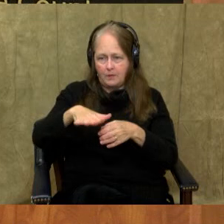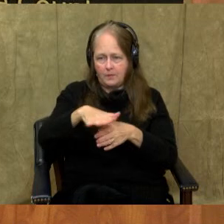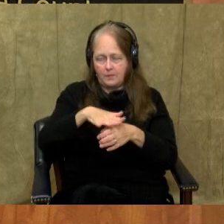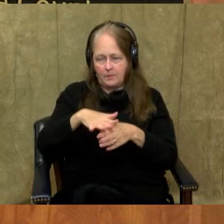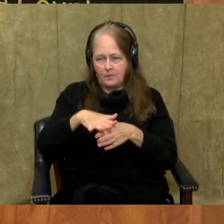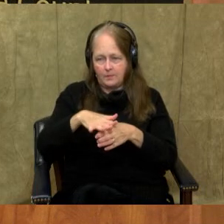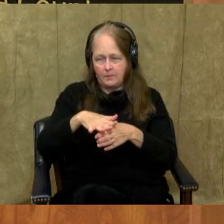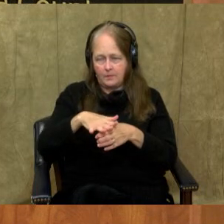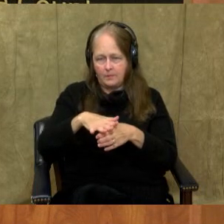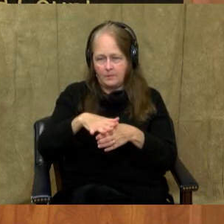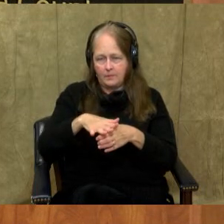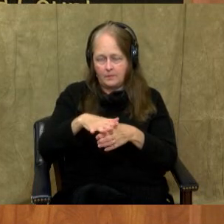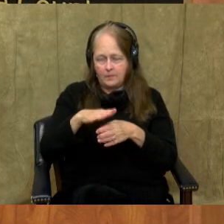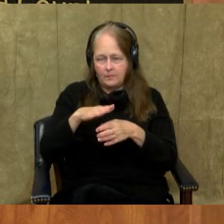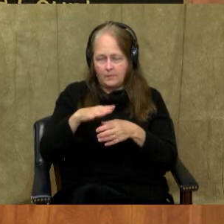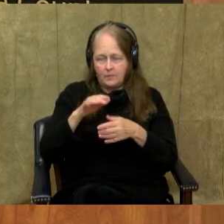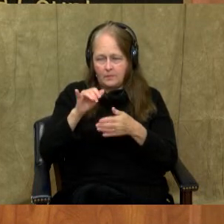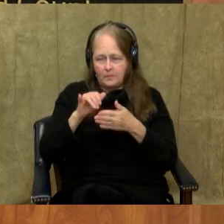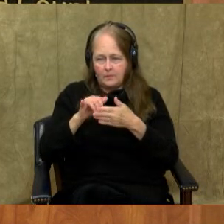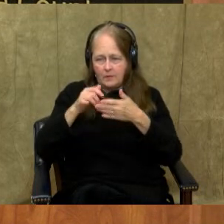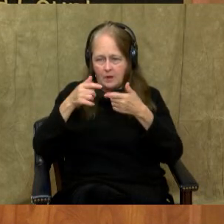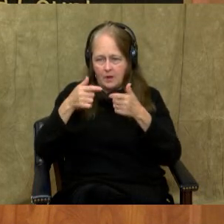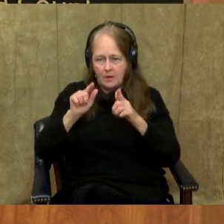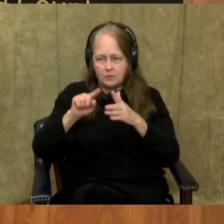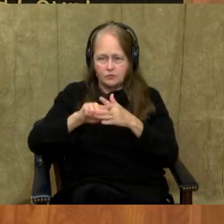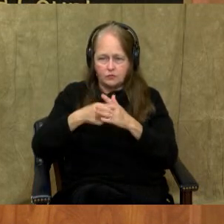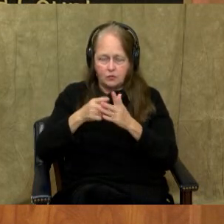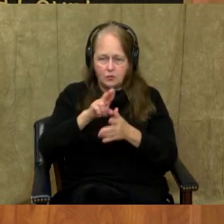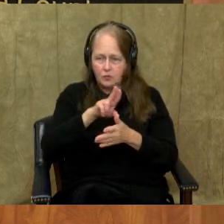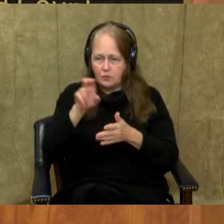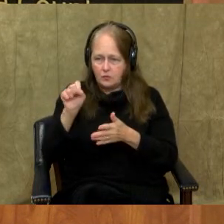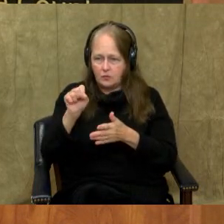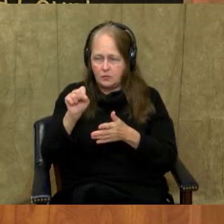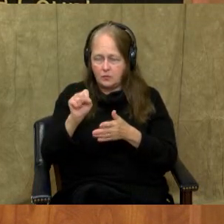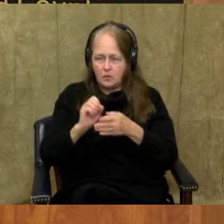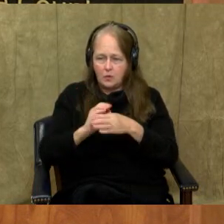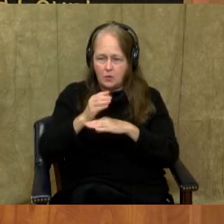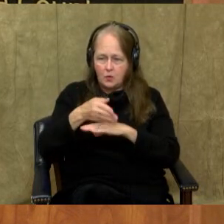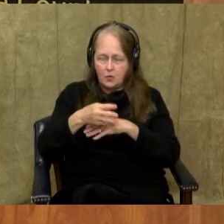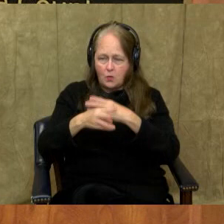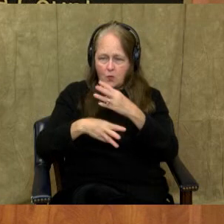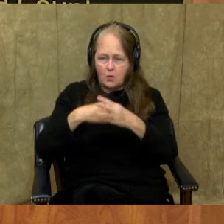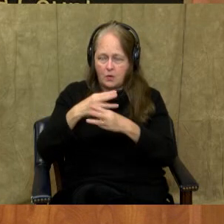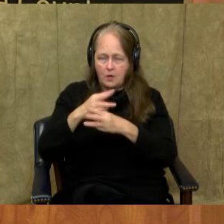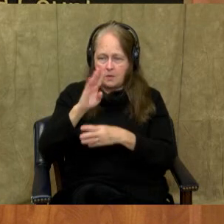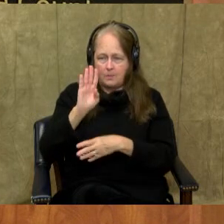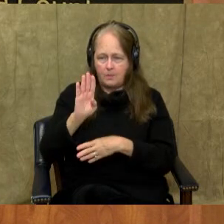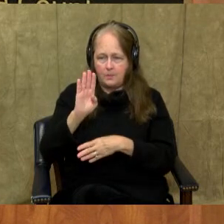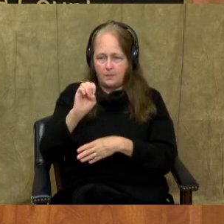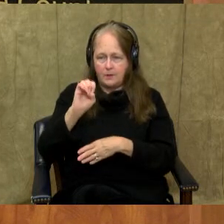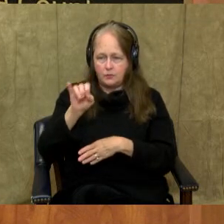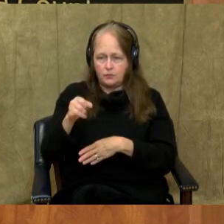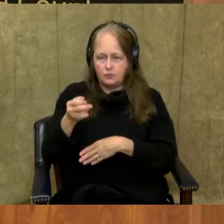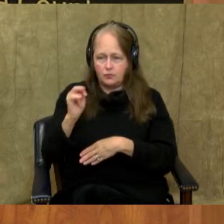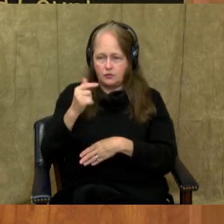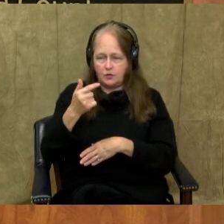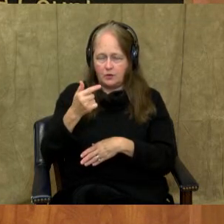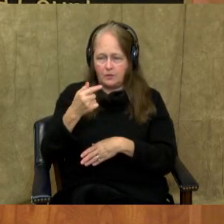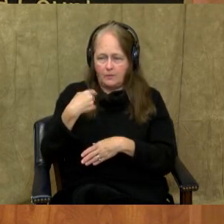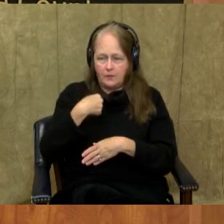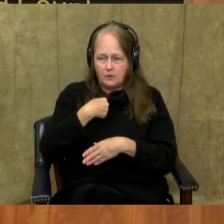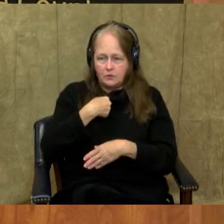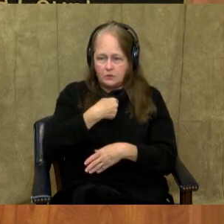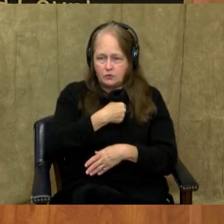have. So let's start here in the United States and go across the world to Beijing, China. It's about